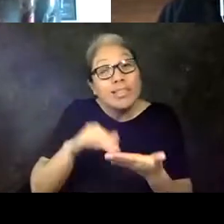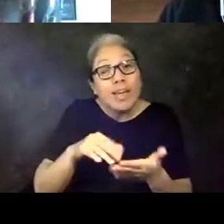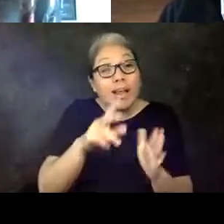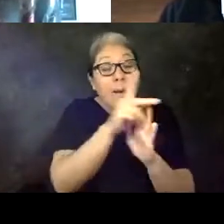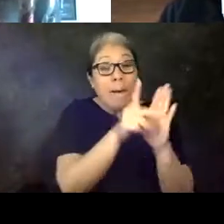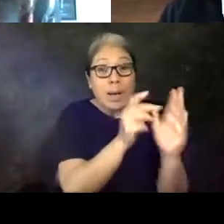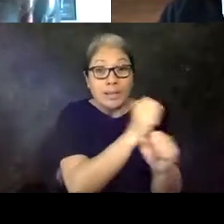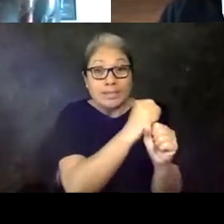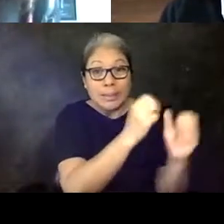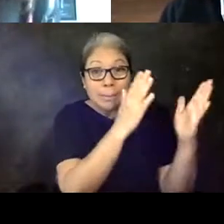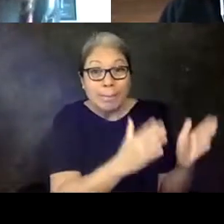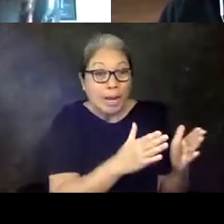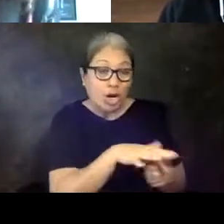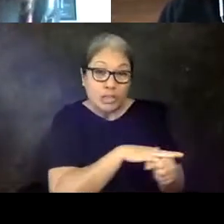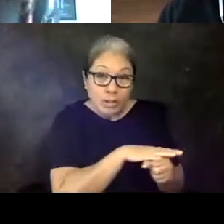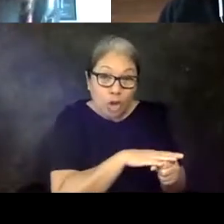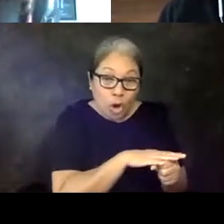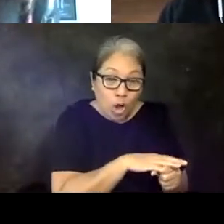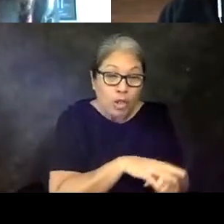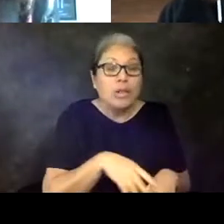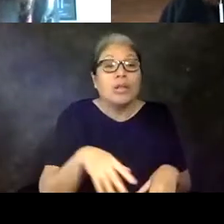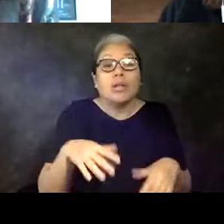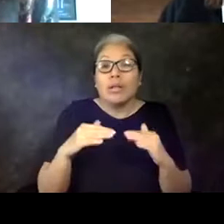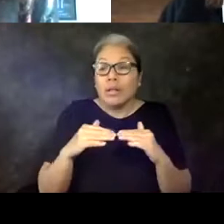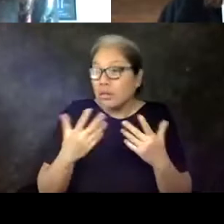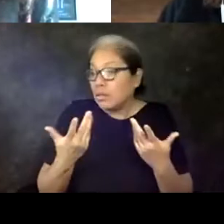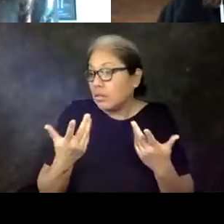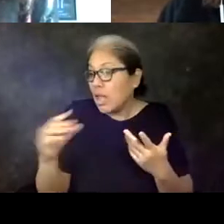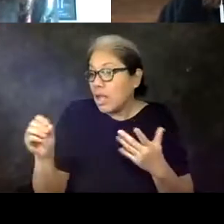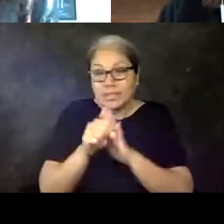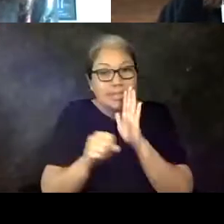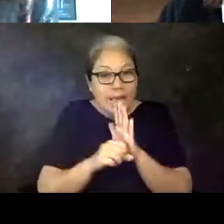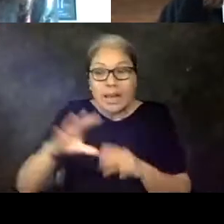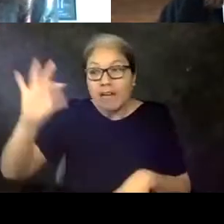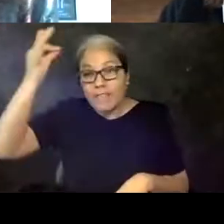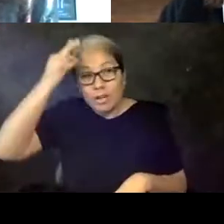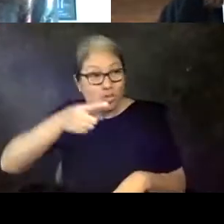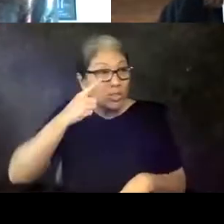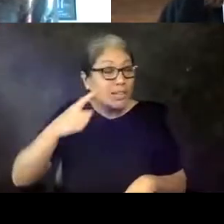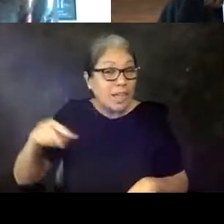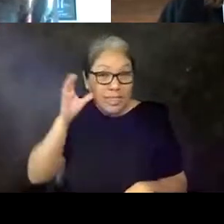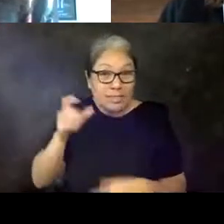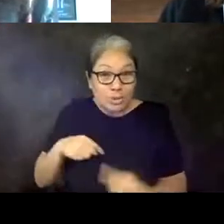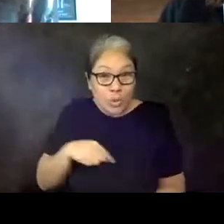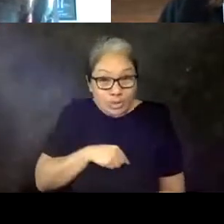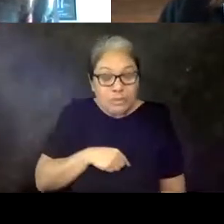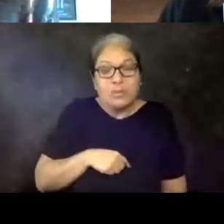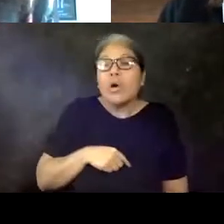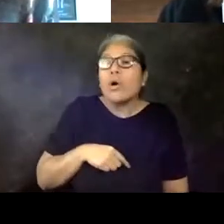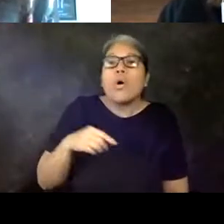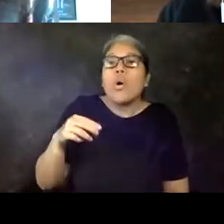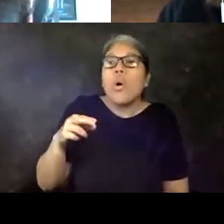policymakers at the local, state, and federal levels listen to us? And what can we do, or what should we